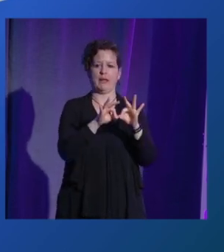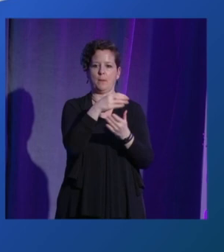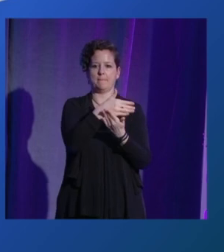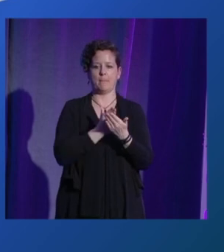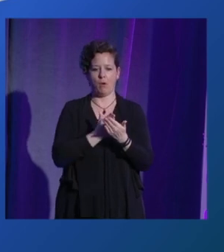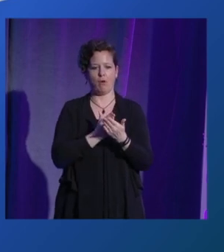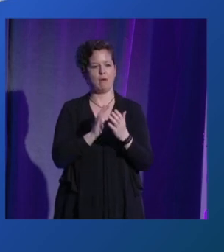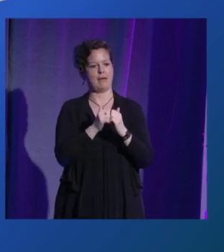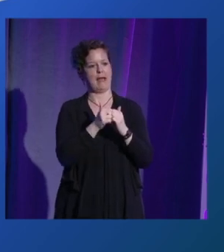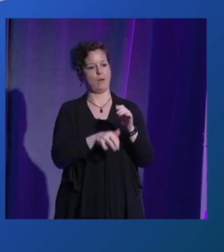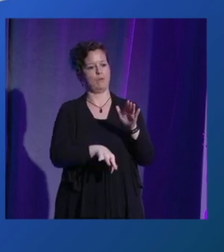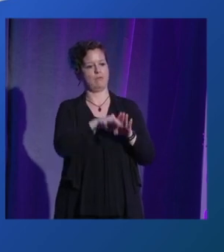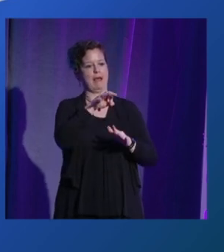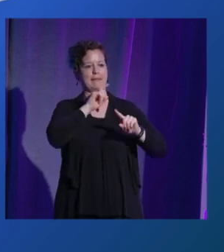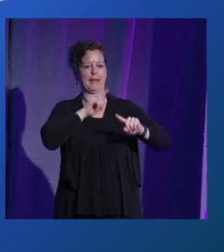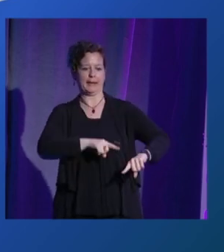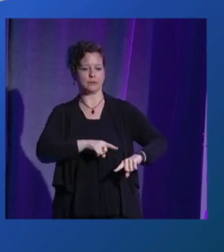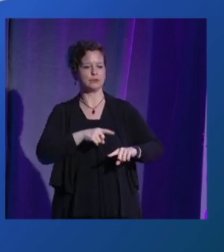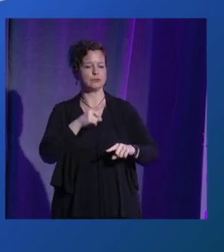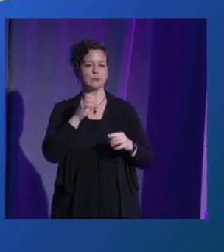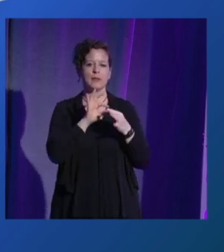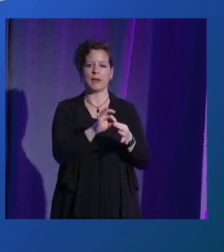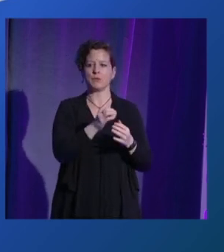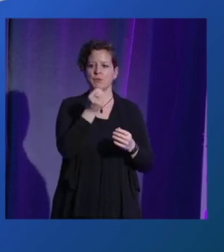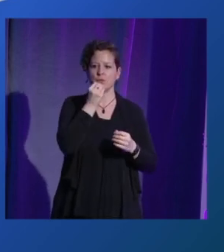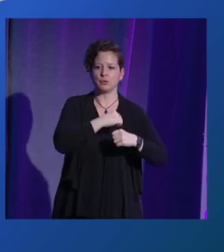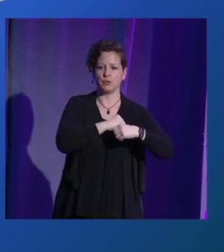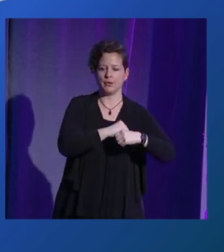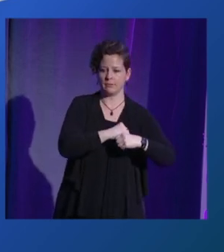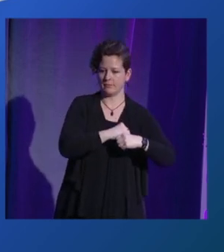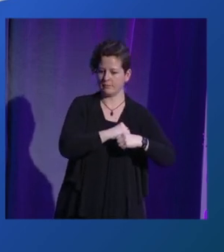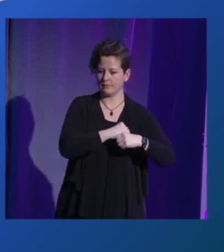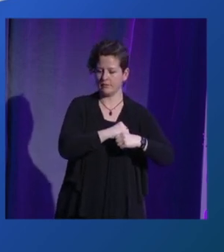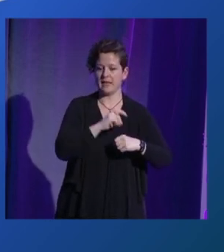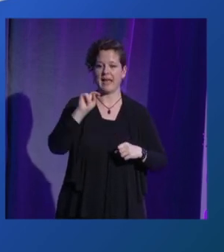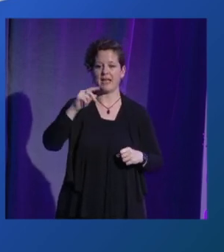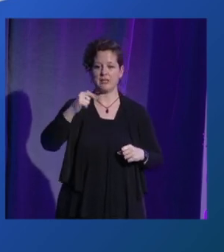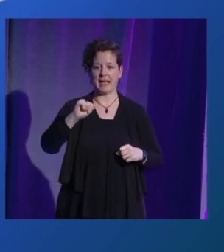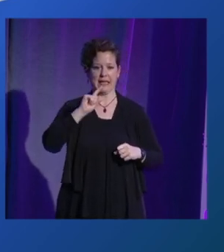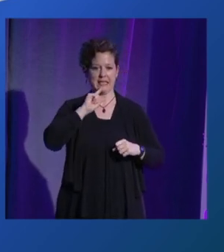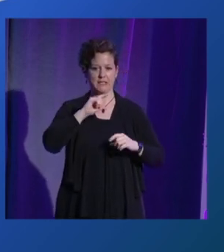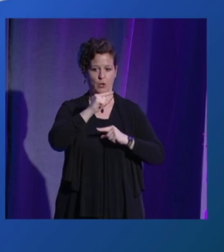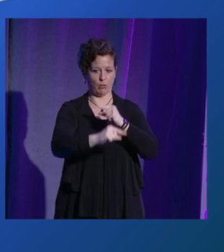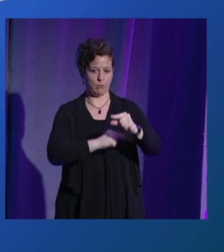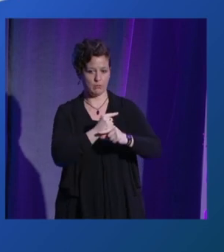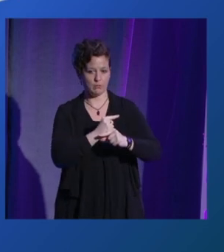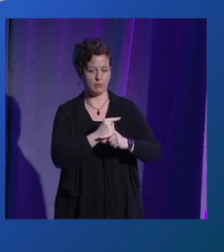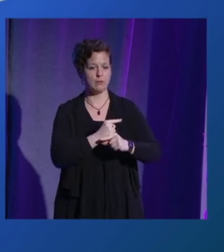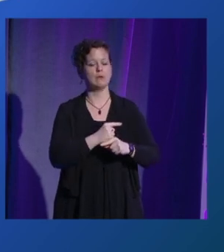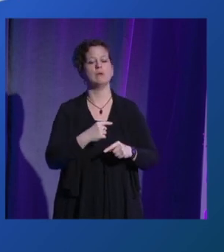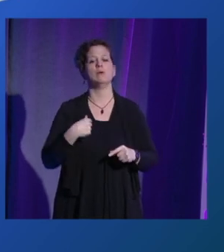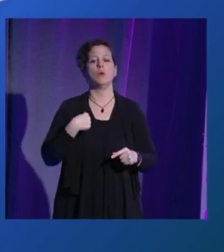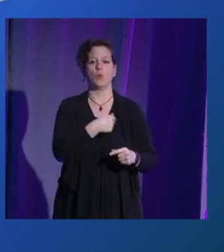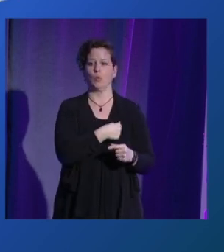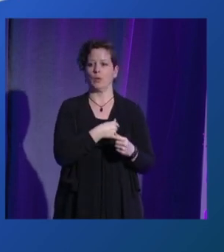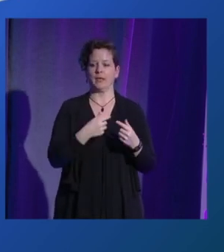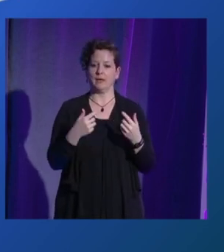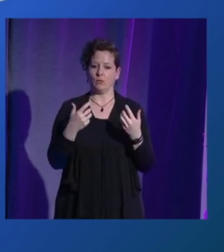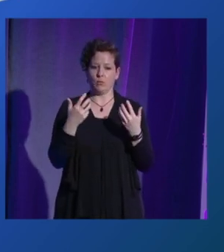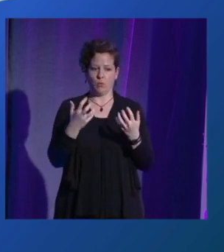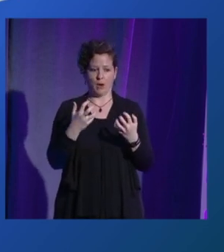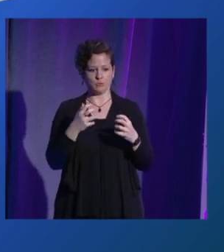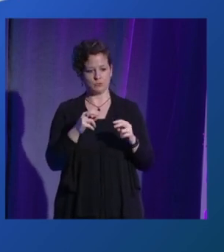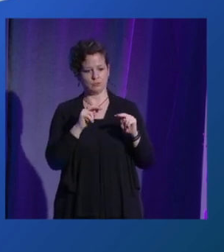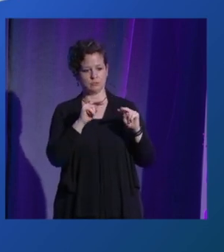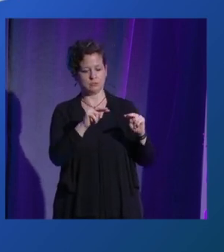answer those kinds of questions our remit is global and we have no ability to to address these without you know what